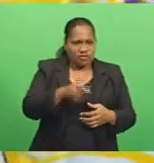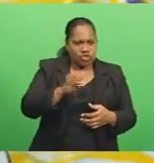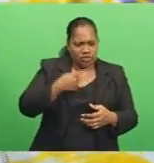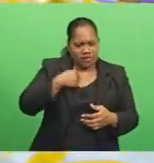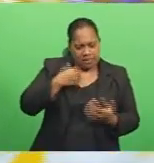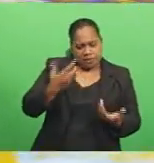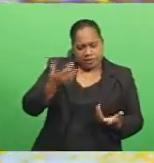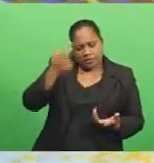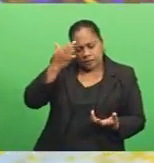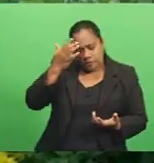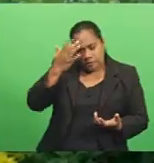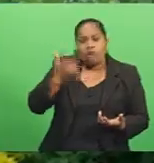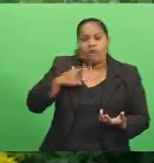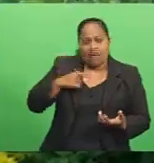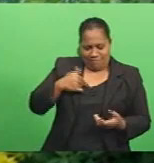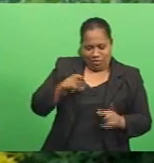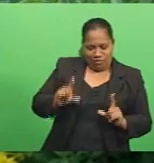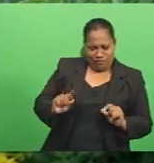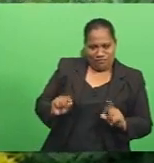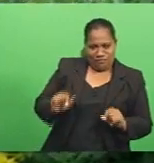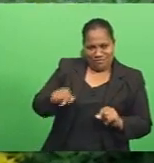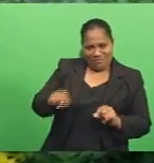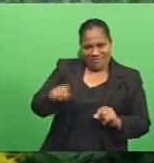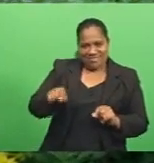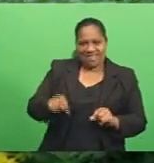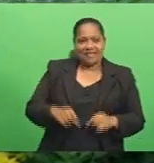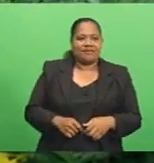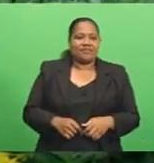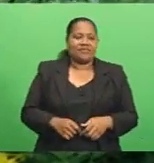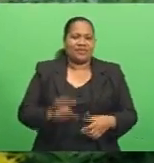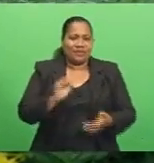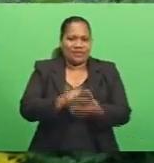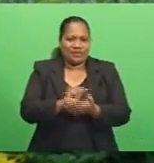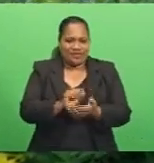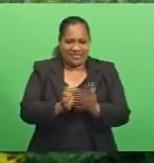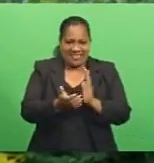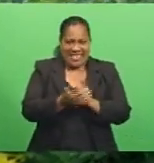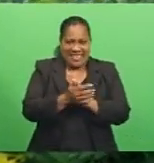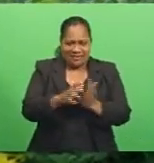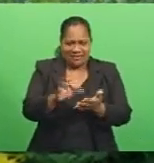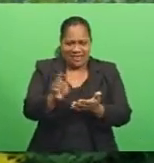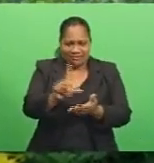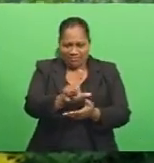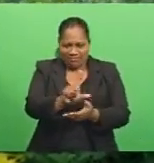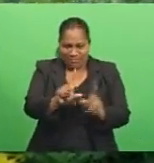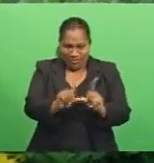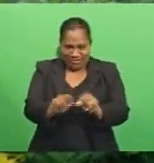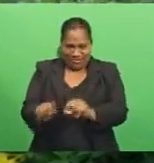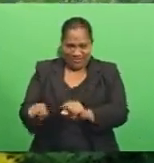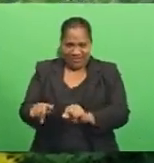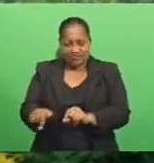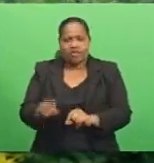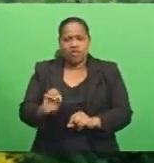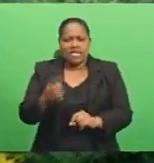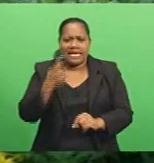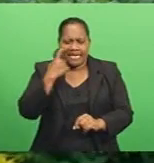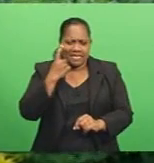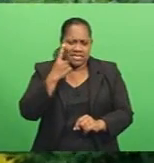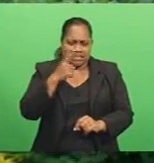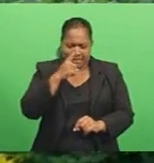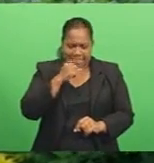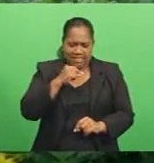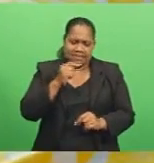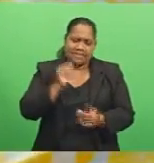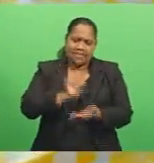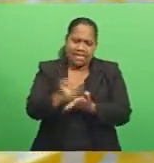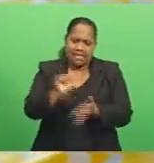pick up these material works or hand printed so I can try to sell so I can get some money